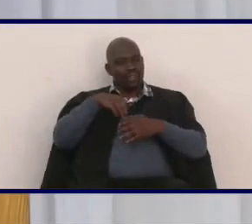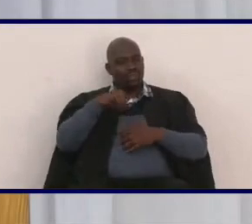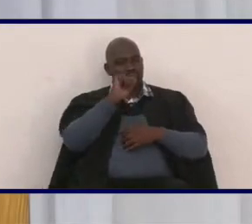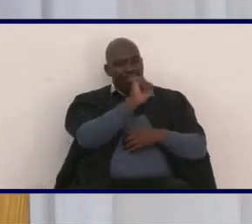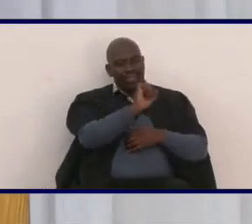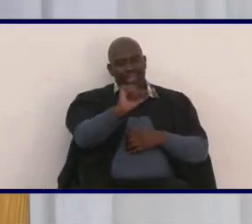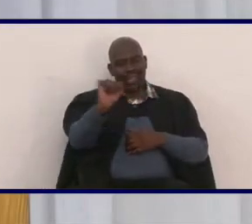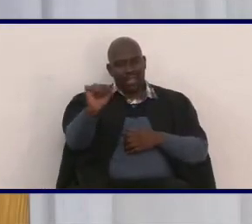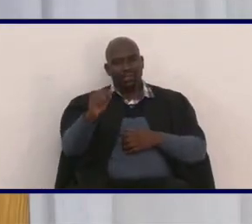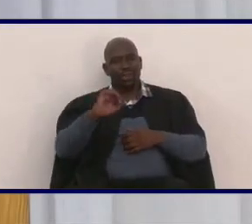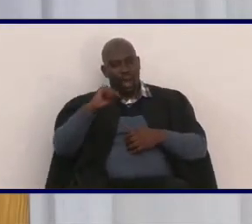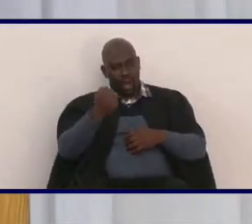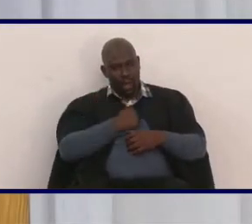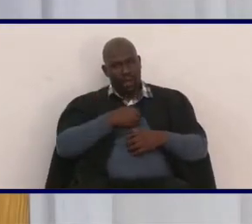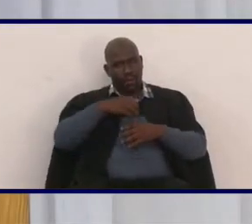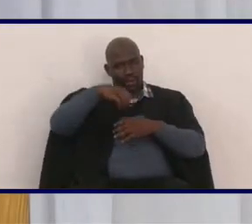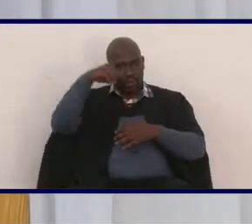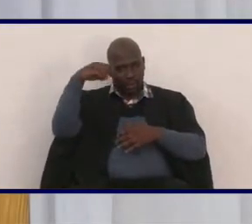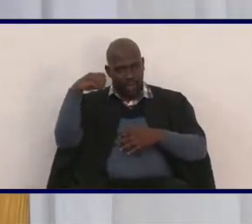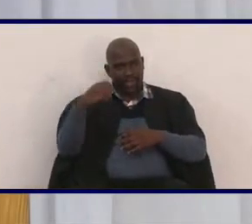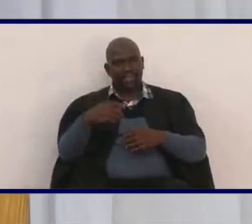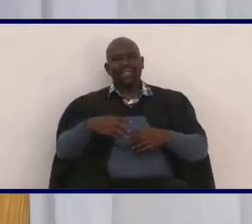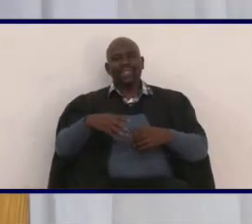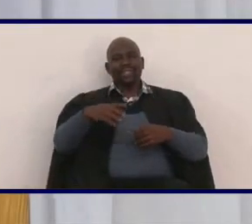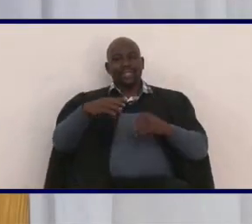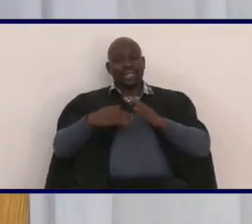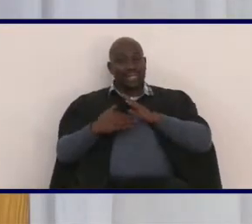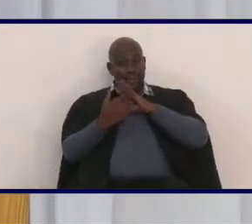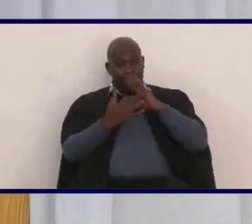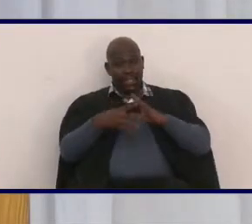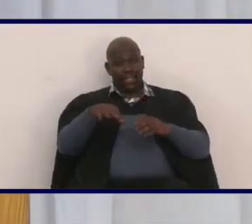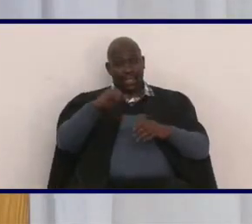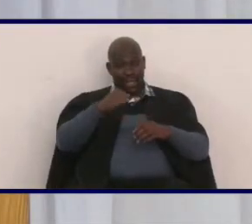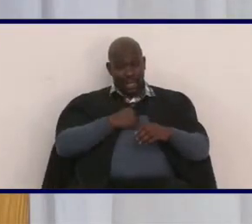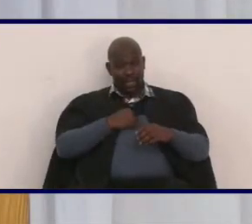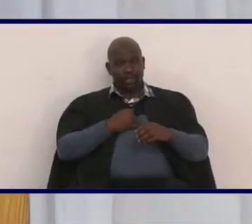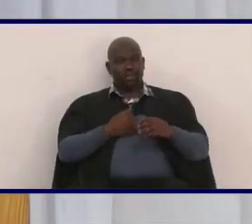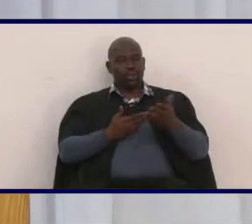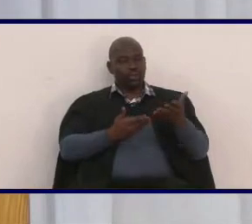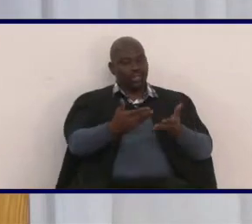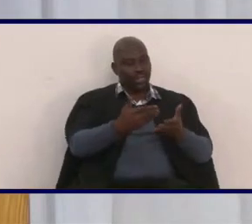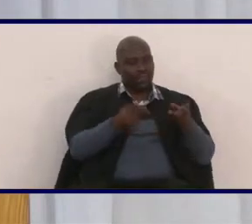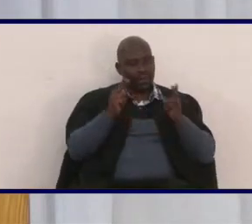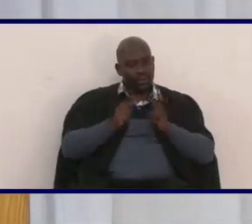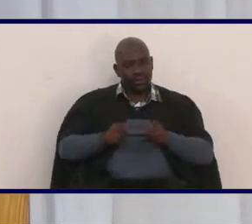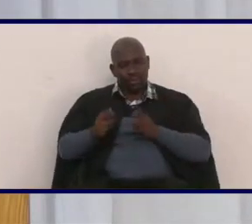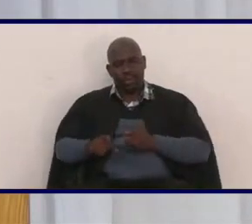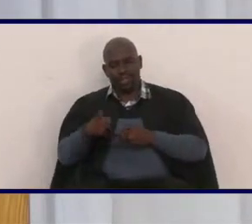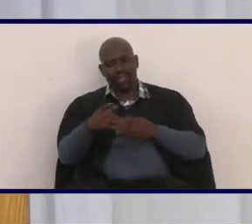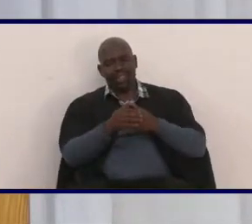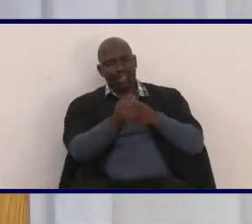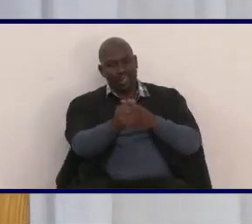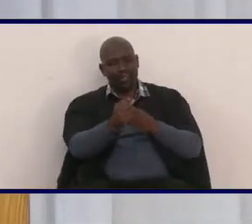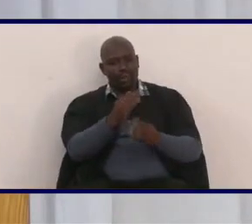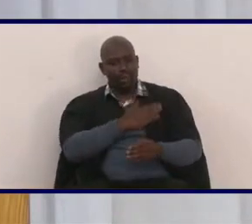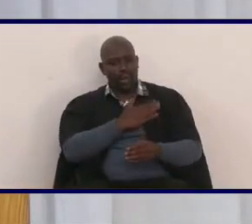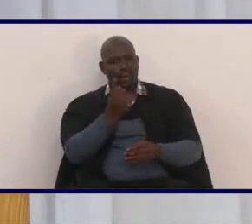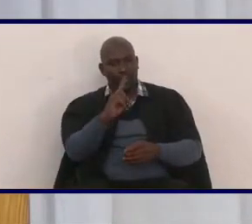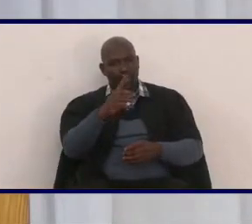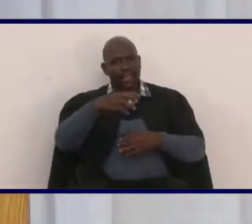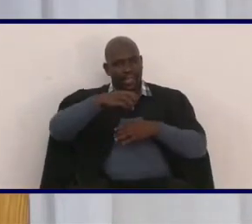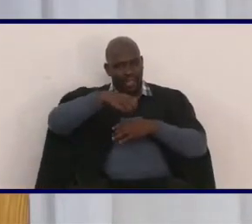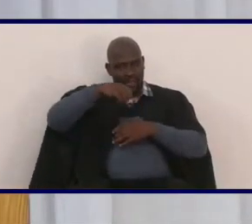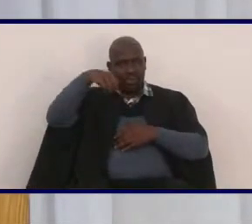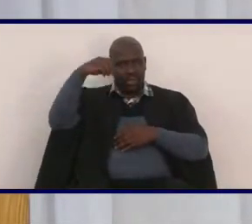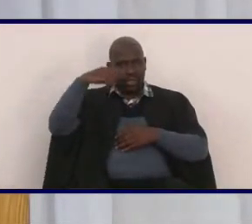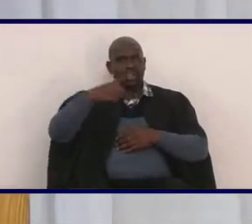desire to be a university in service of society is driven by this spirit. And we believe that in order to provide a diverse range